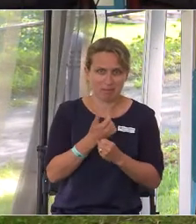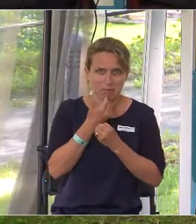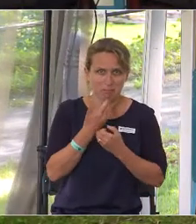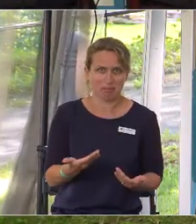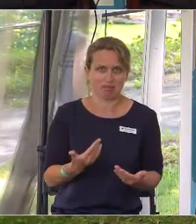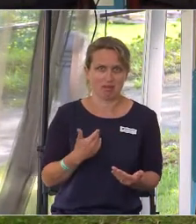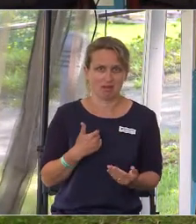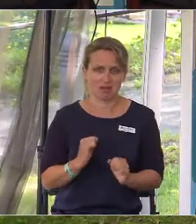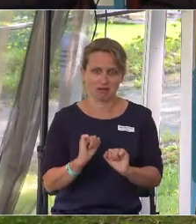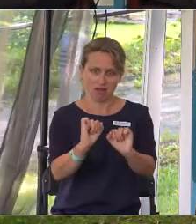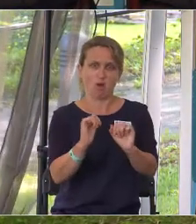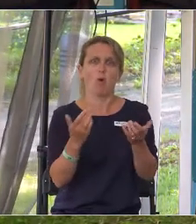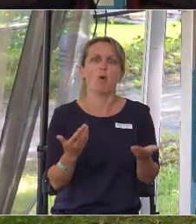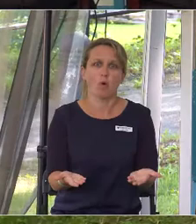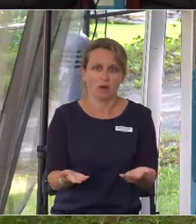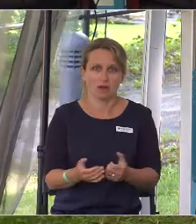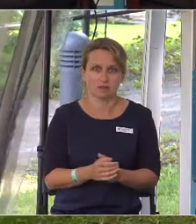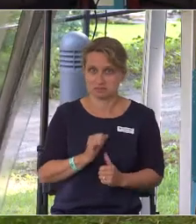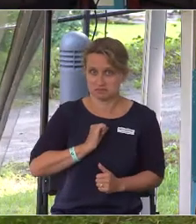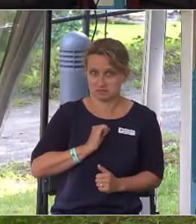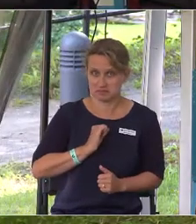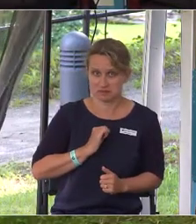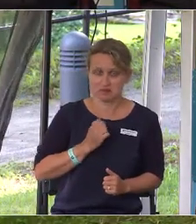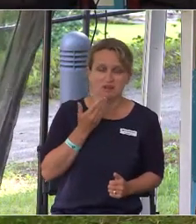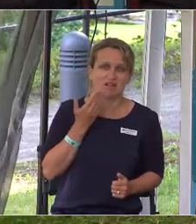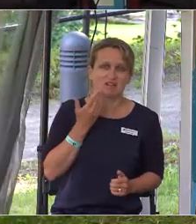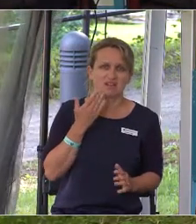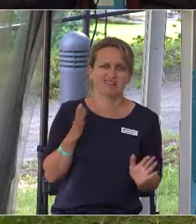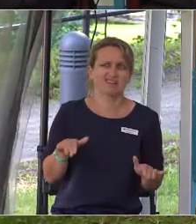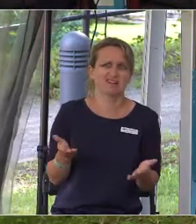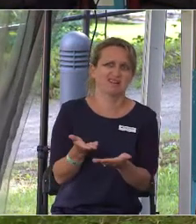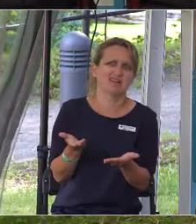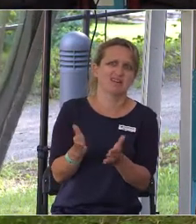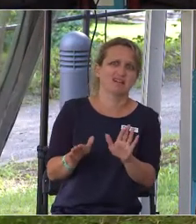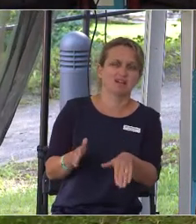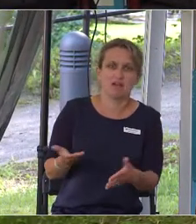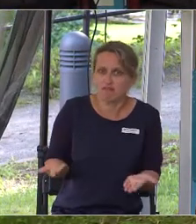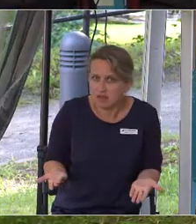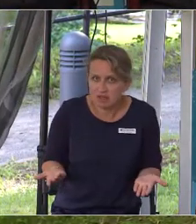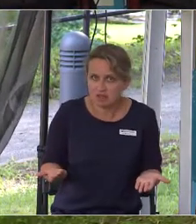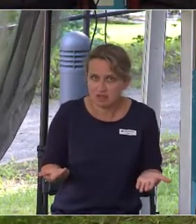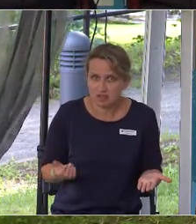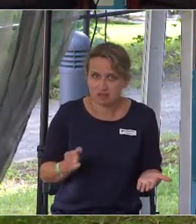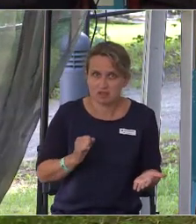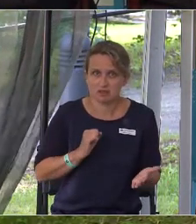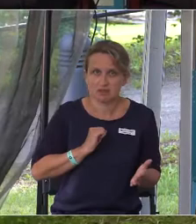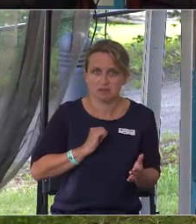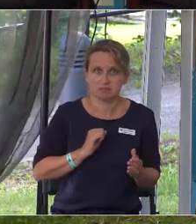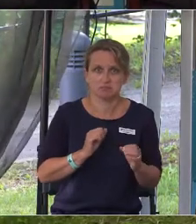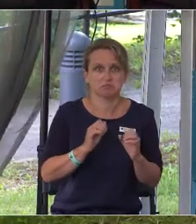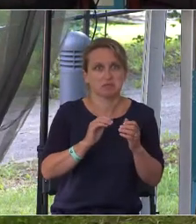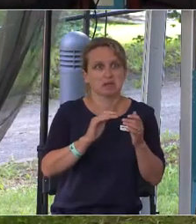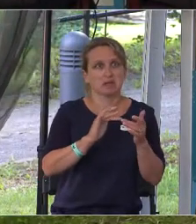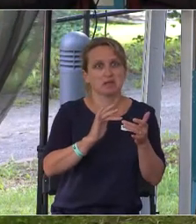prevent that is not because it's easier for us, it's not really something that we let the internet corporations do because